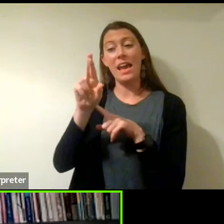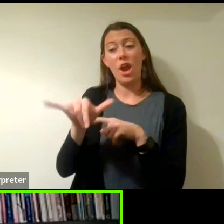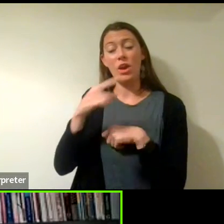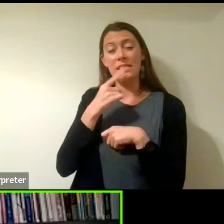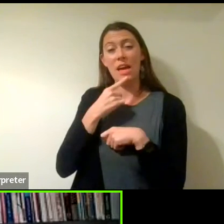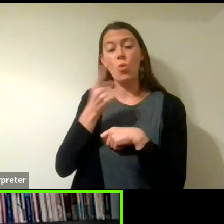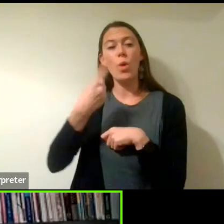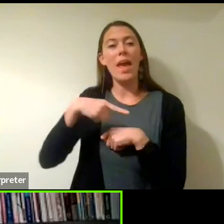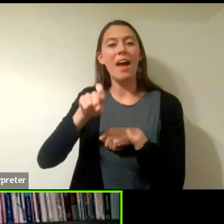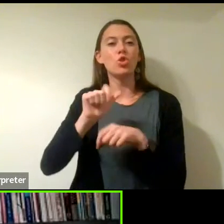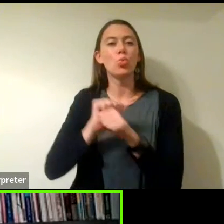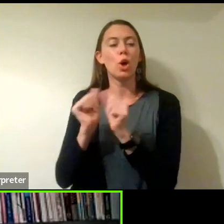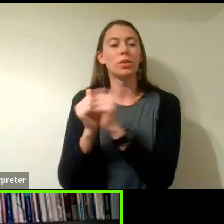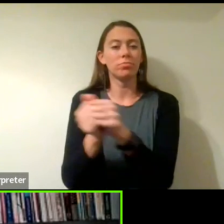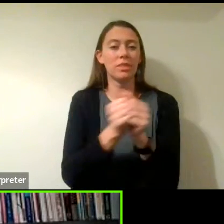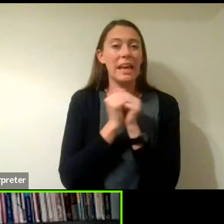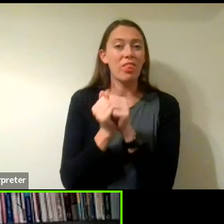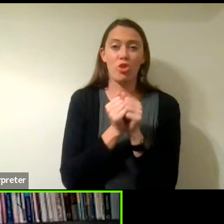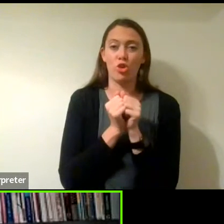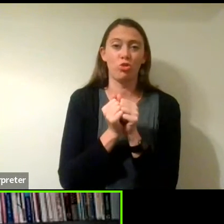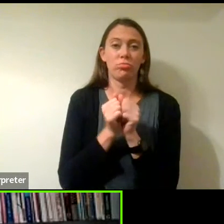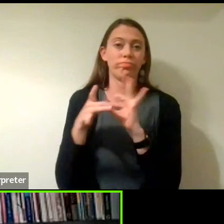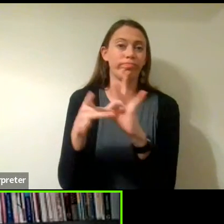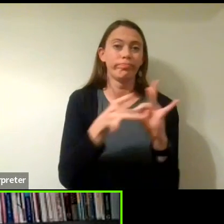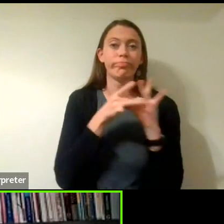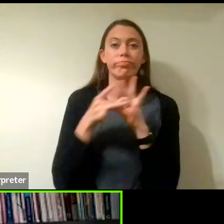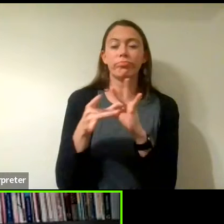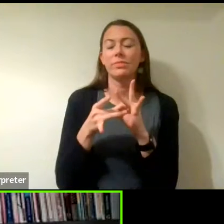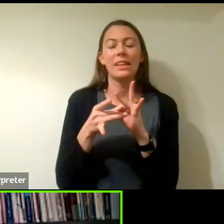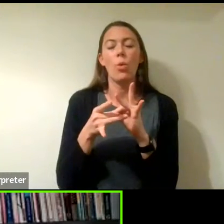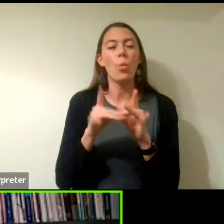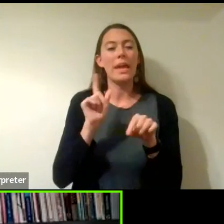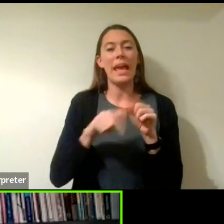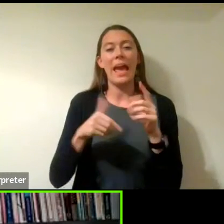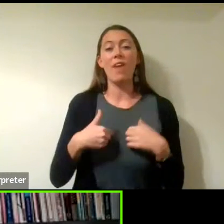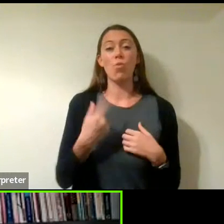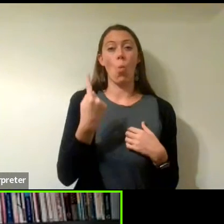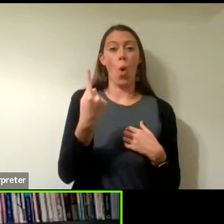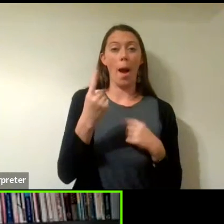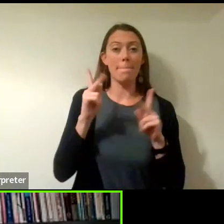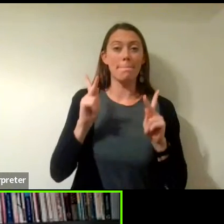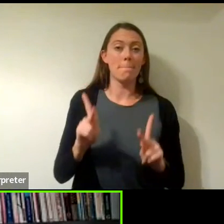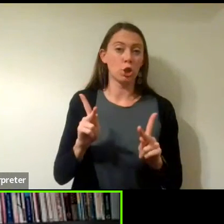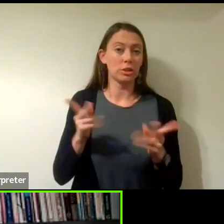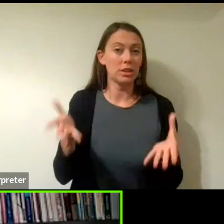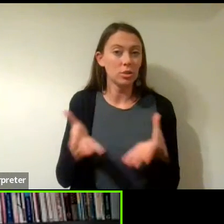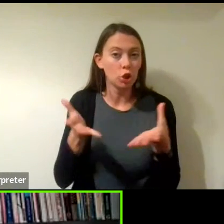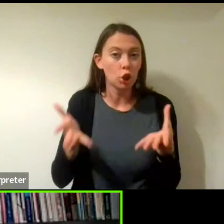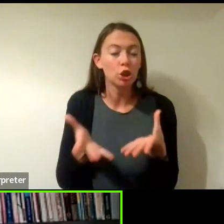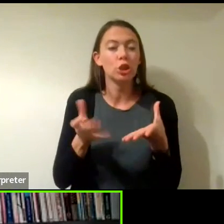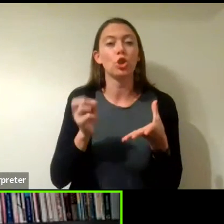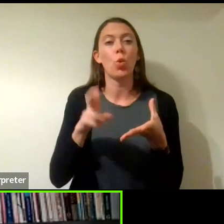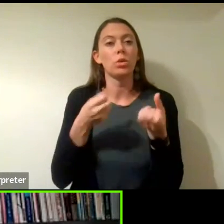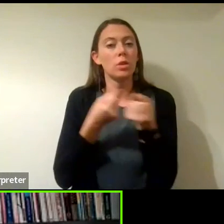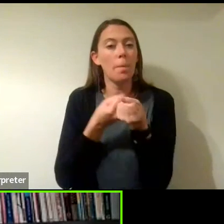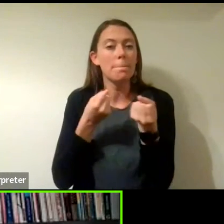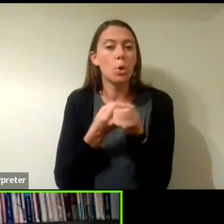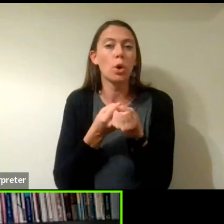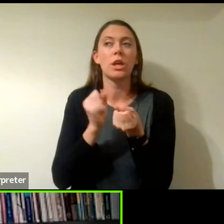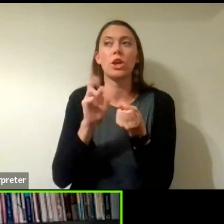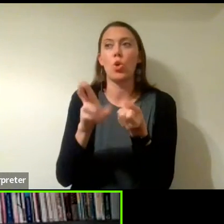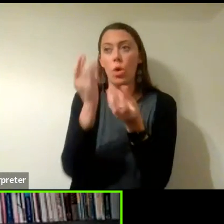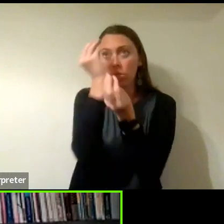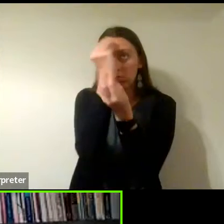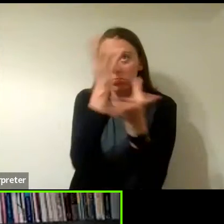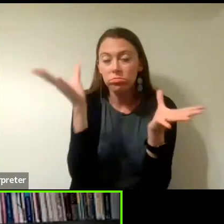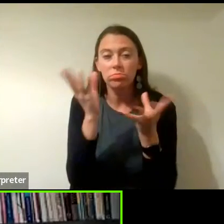to address the concerns that we have, especially the concerns that we have about most vulnerable communities and